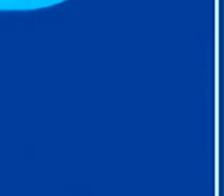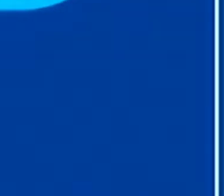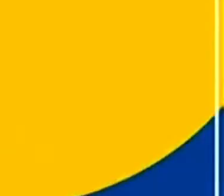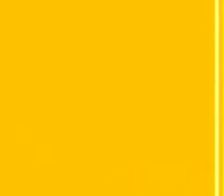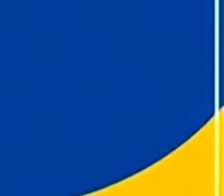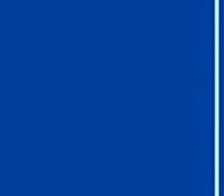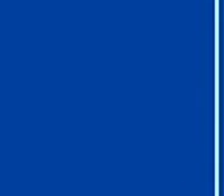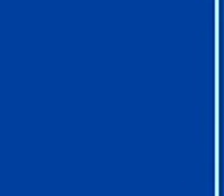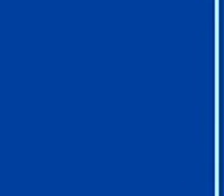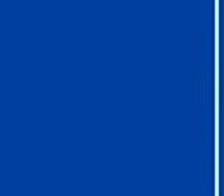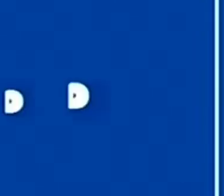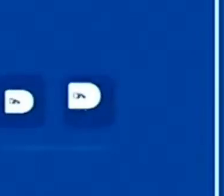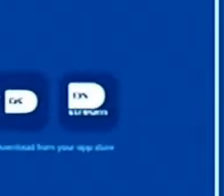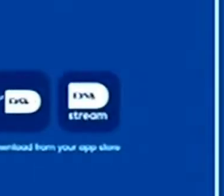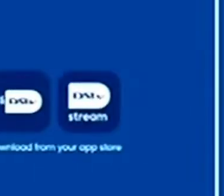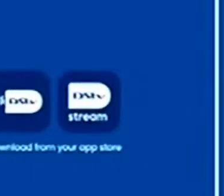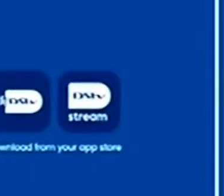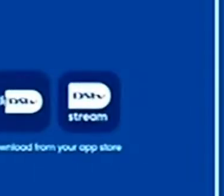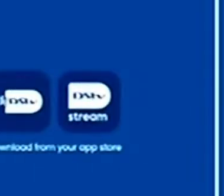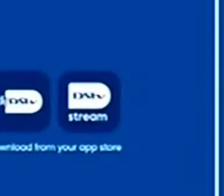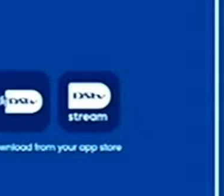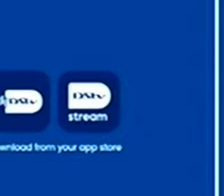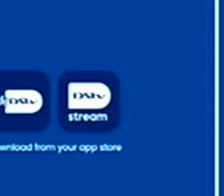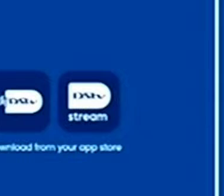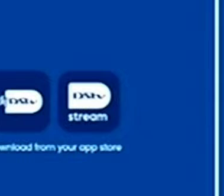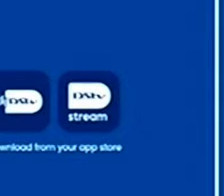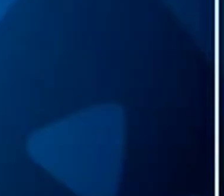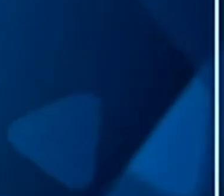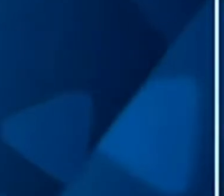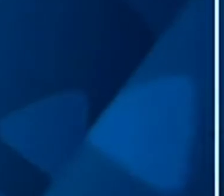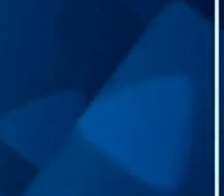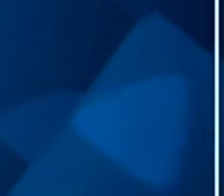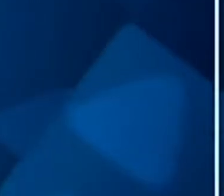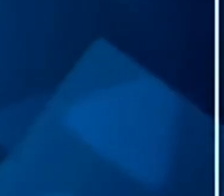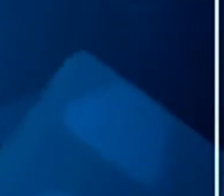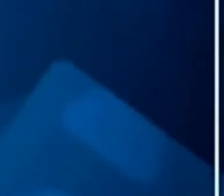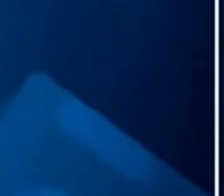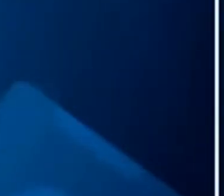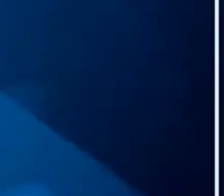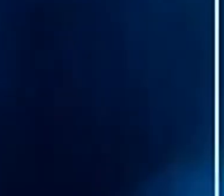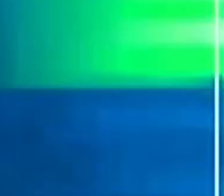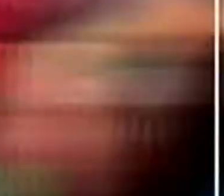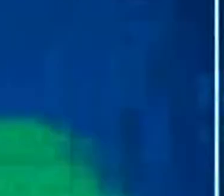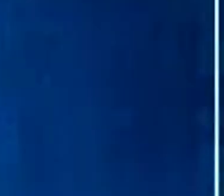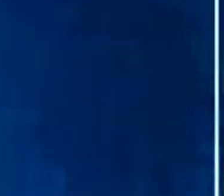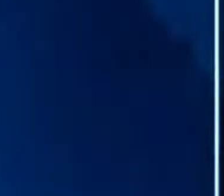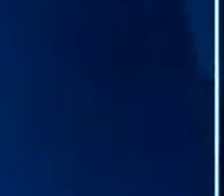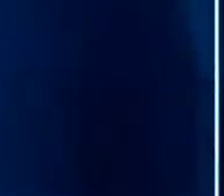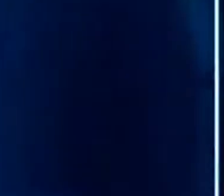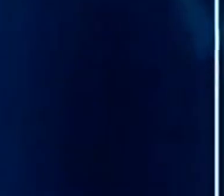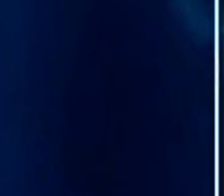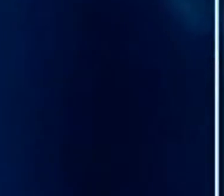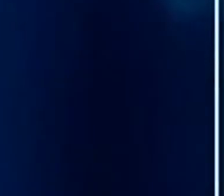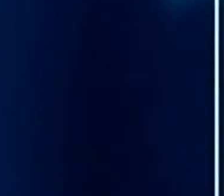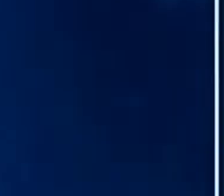on your home of entertainment, so stay connected to DSTV Compact. This month on DSTV Access,